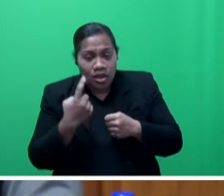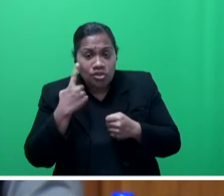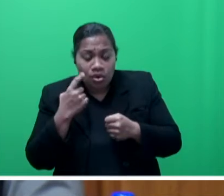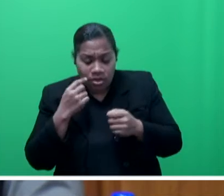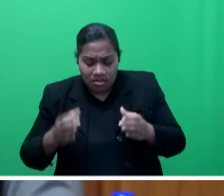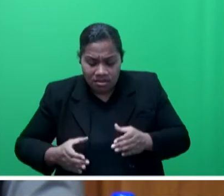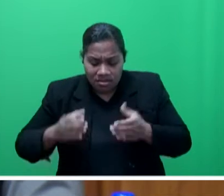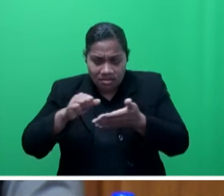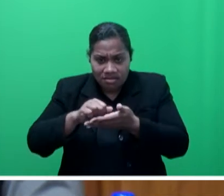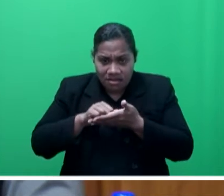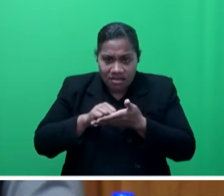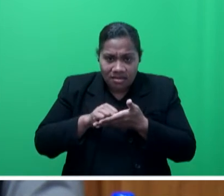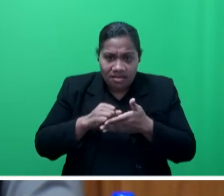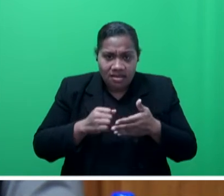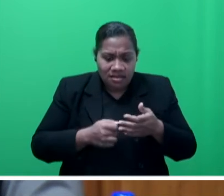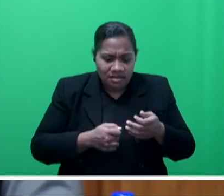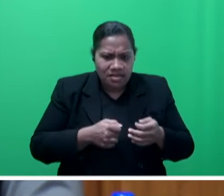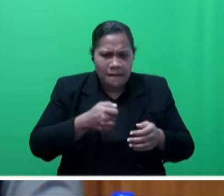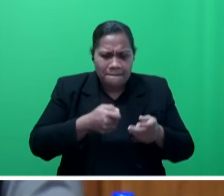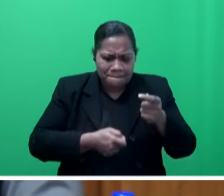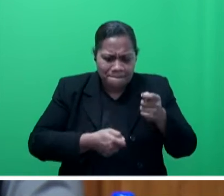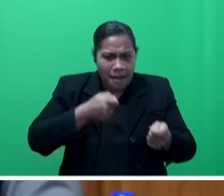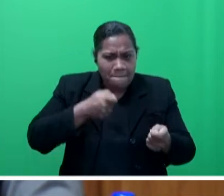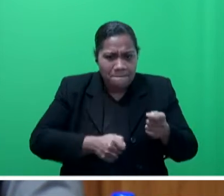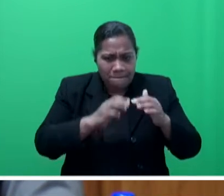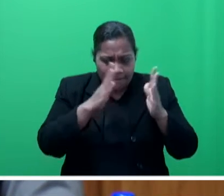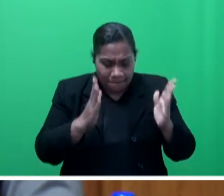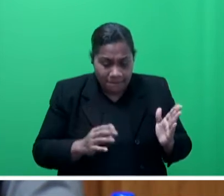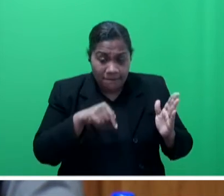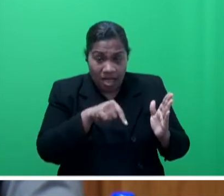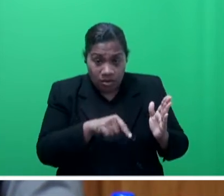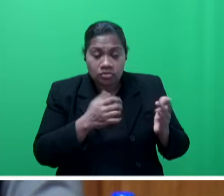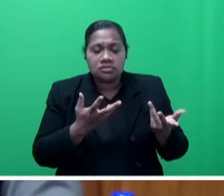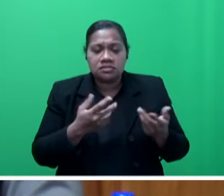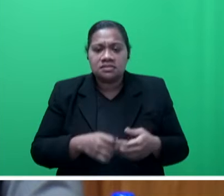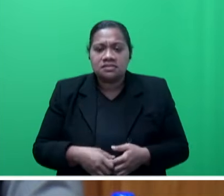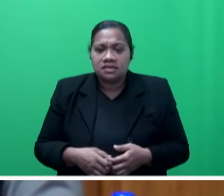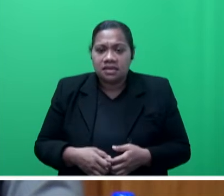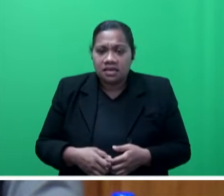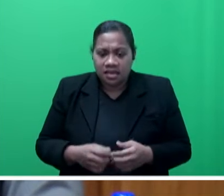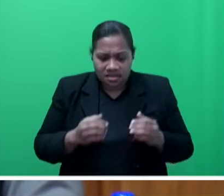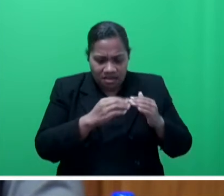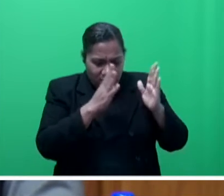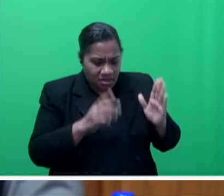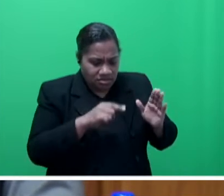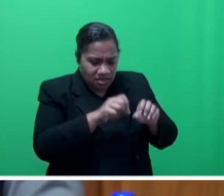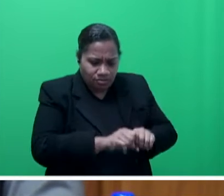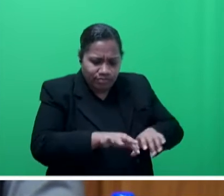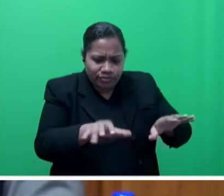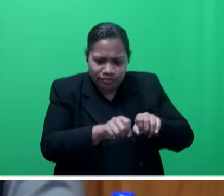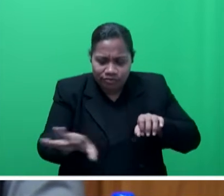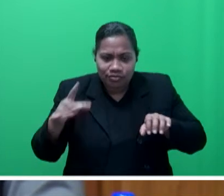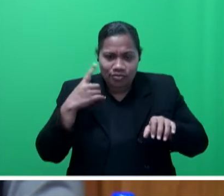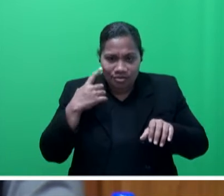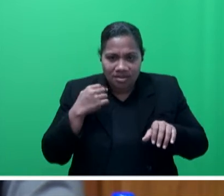tanks, the pump house, and also the distribution pipes that articulated the water to the various houses that are hooked up. One